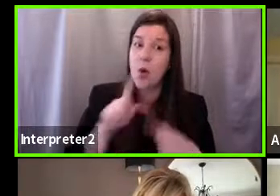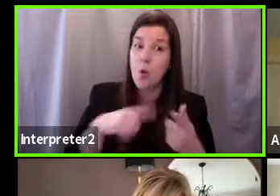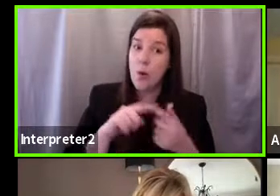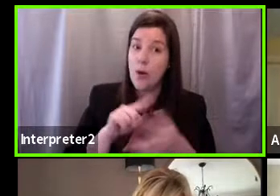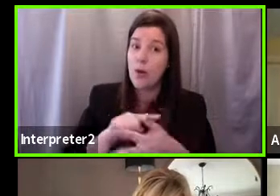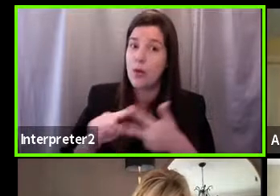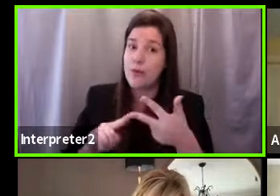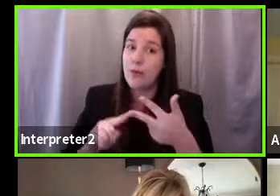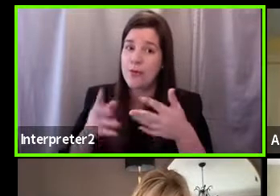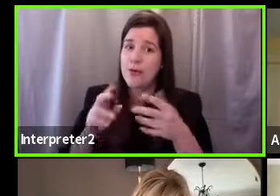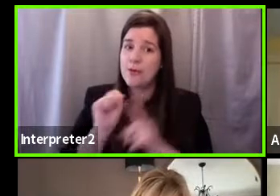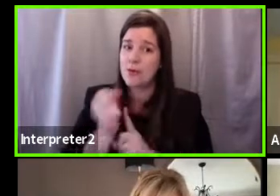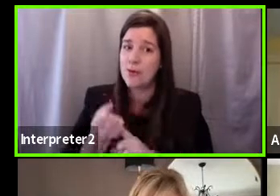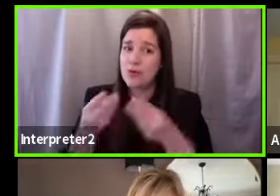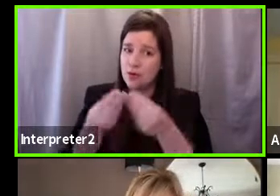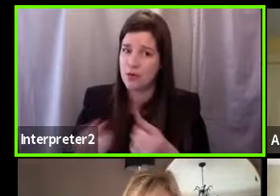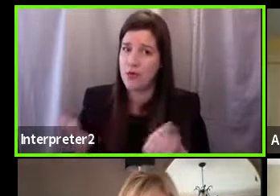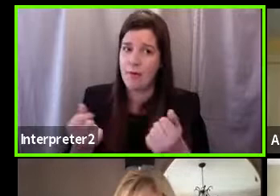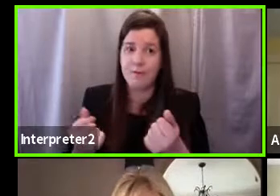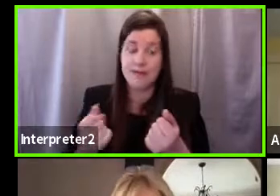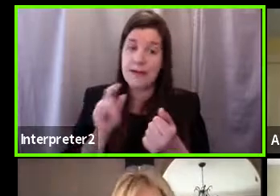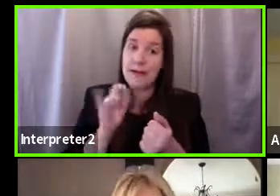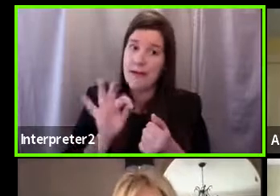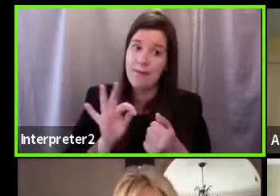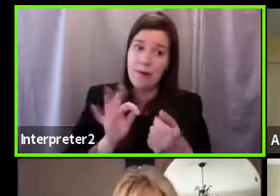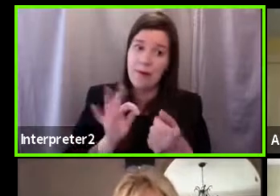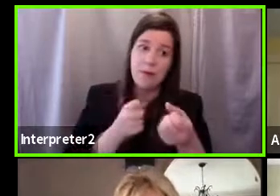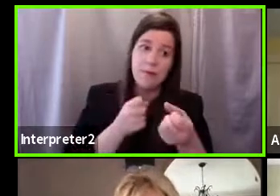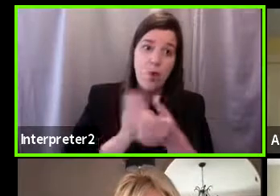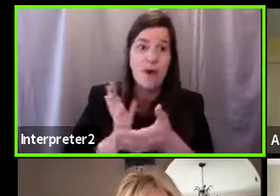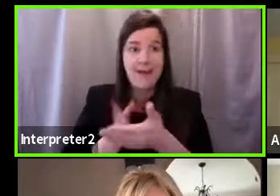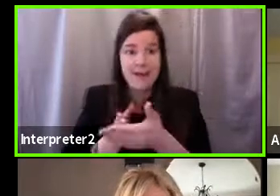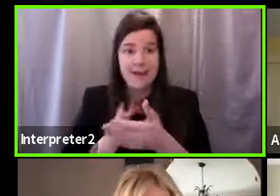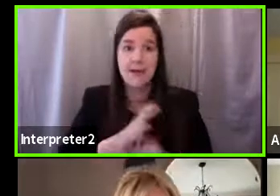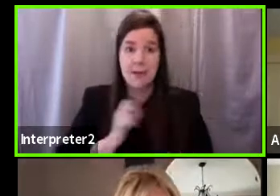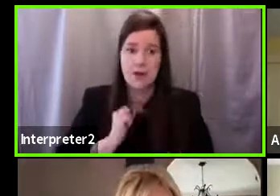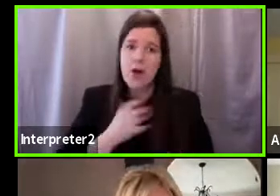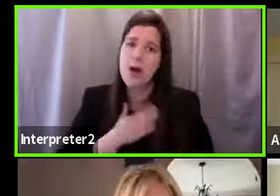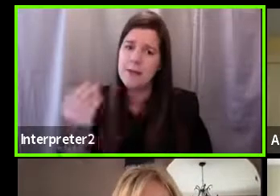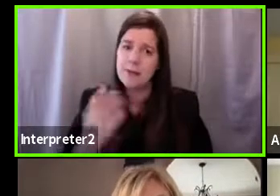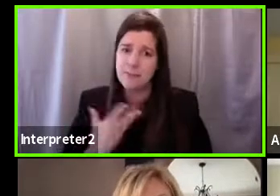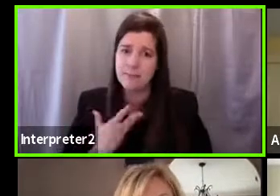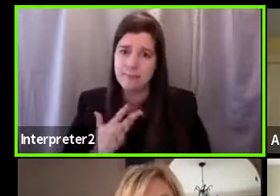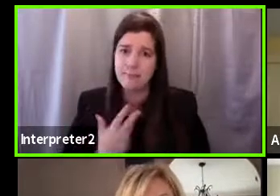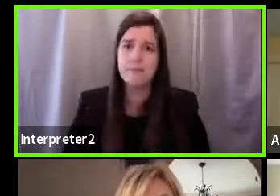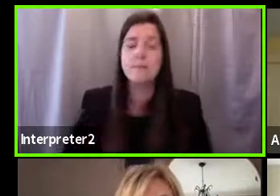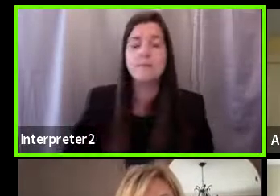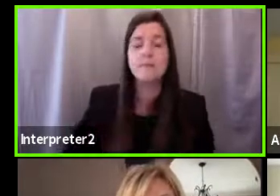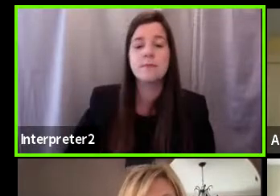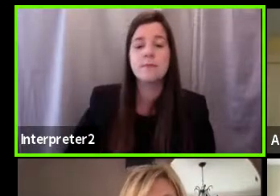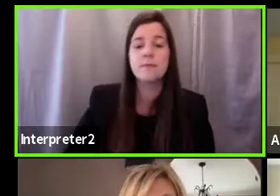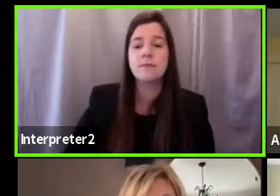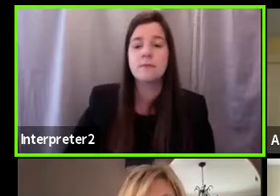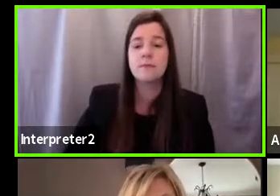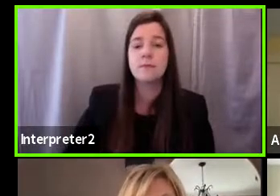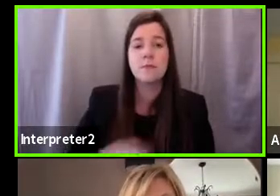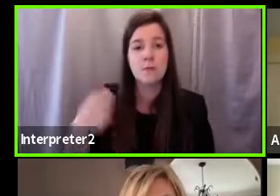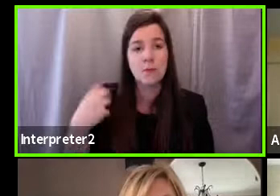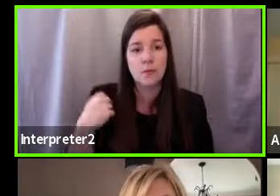one way or the other. I'd appreciate it. Absolutely. Thank you. Thank you, Mr. Chairman. Thank you.